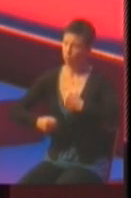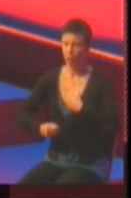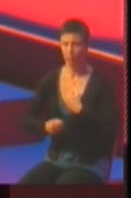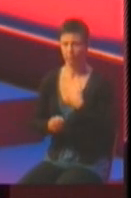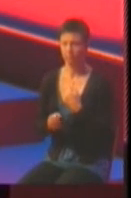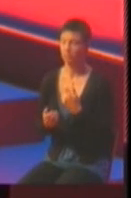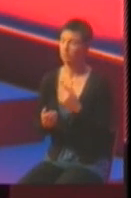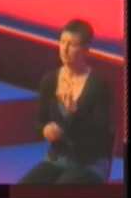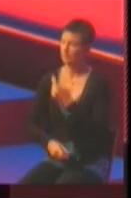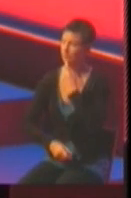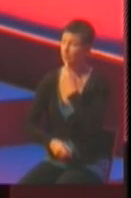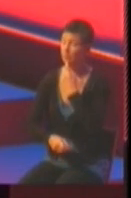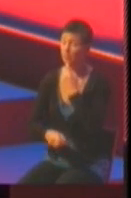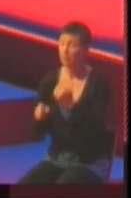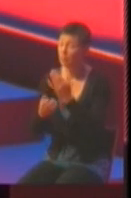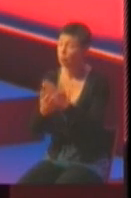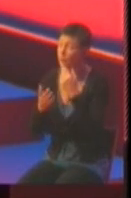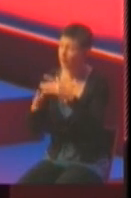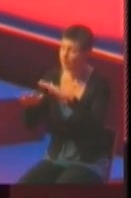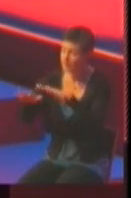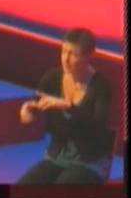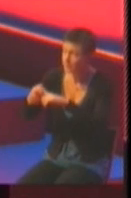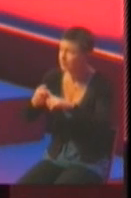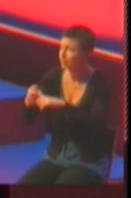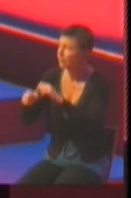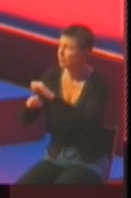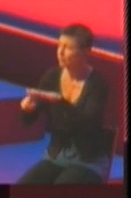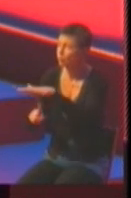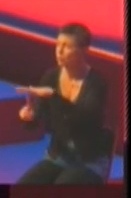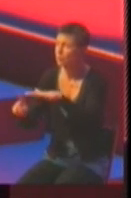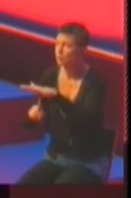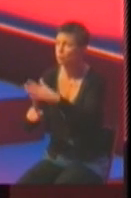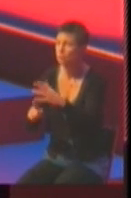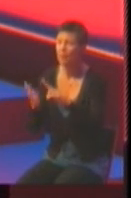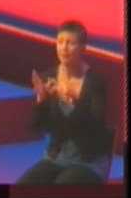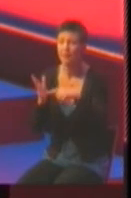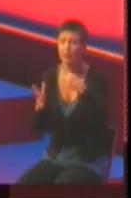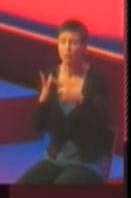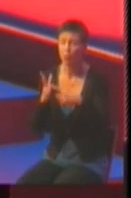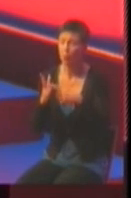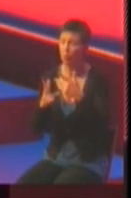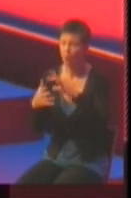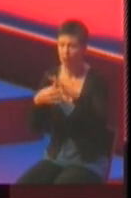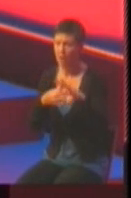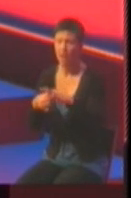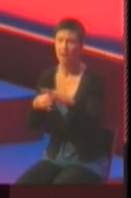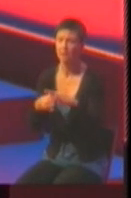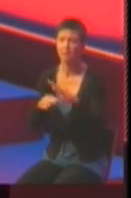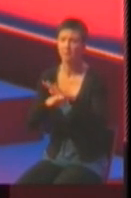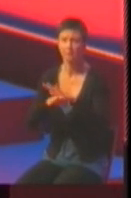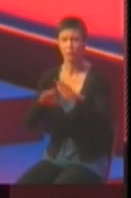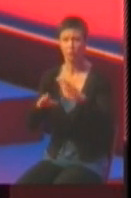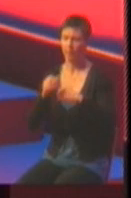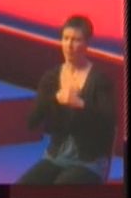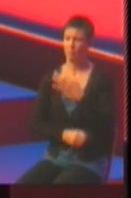And to ensure that the stability of the whole region and the credibility of the NATO alliance is not put at risk by